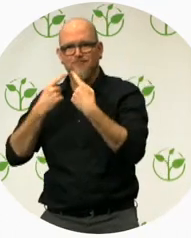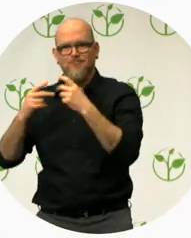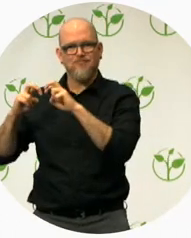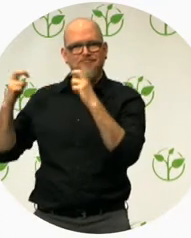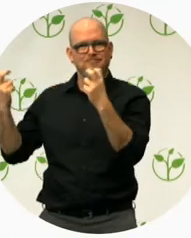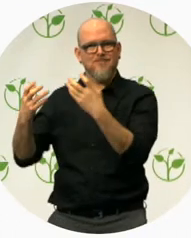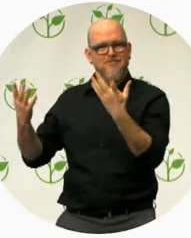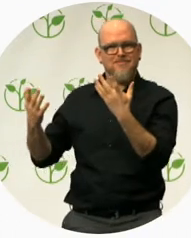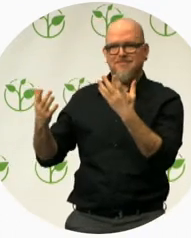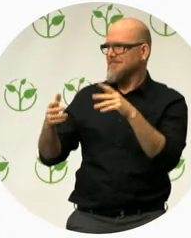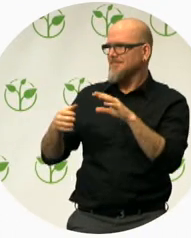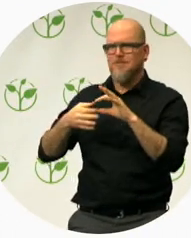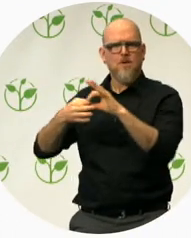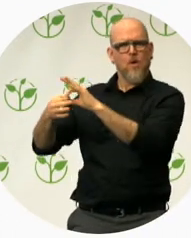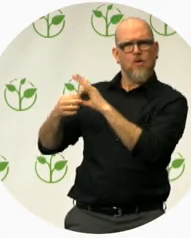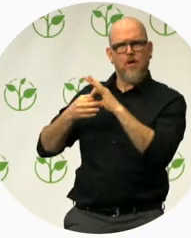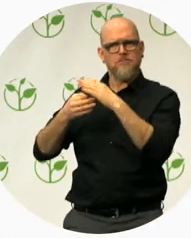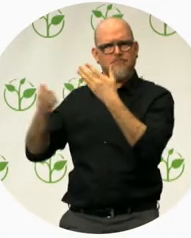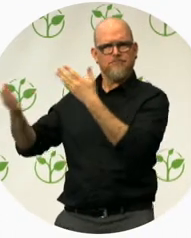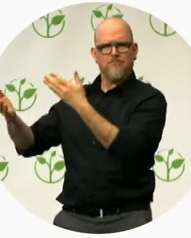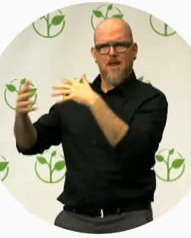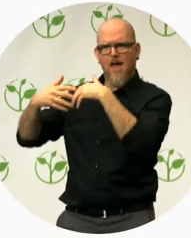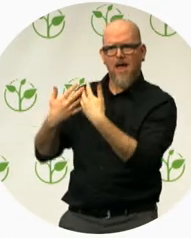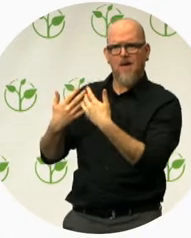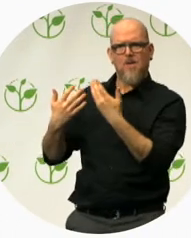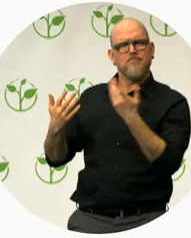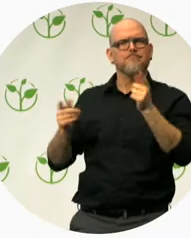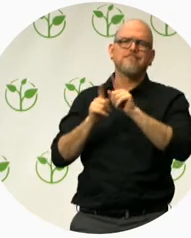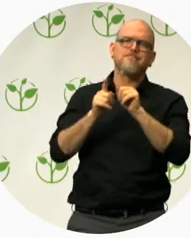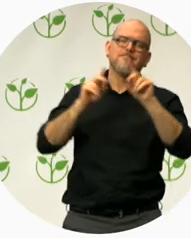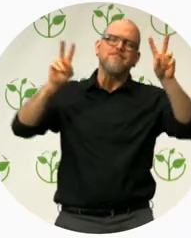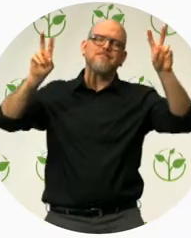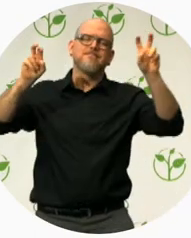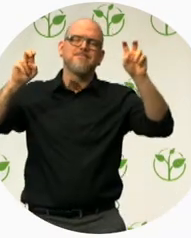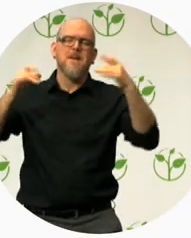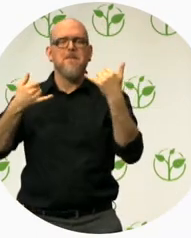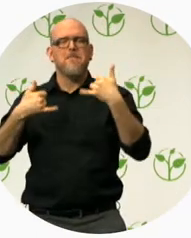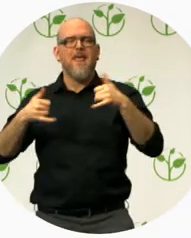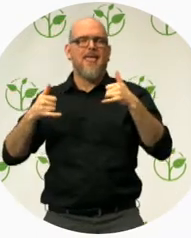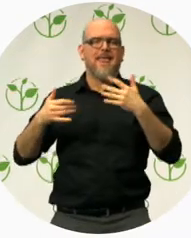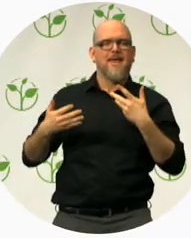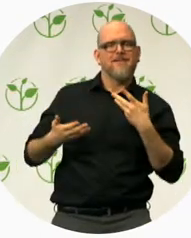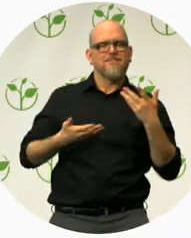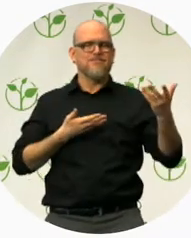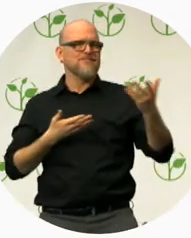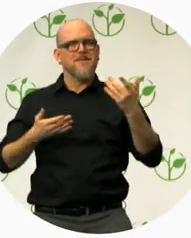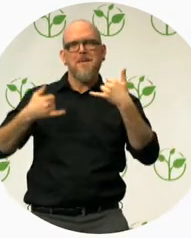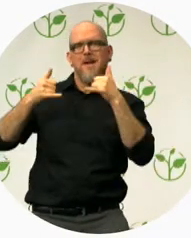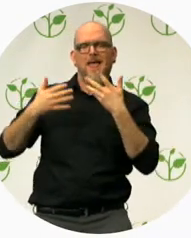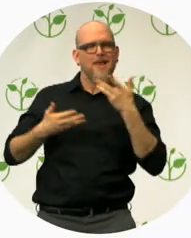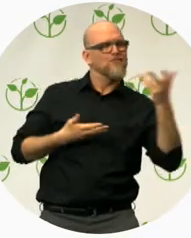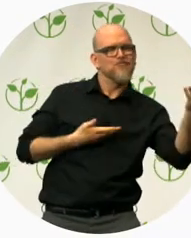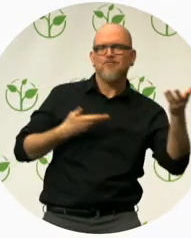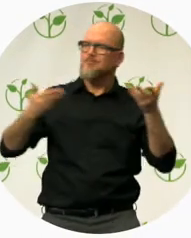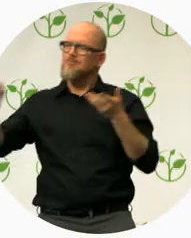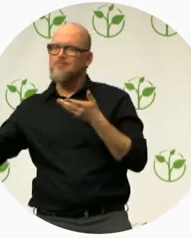programmer is to somehow level the playing field, open up the horizon, explain what accessibility is about so